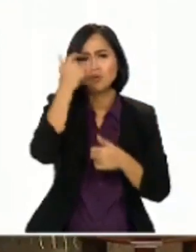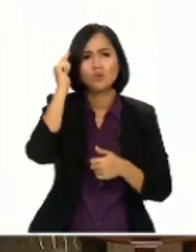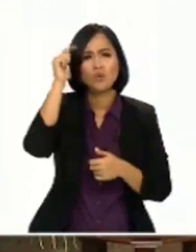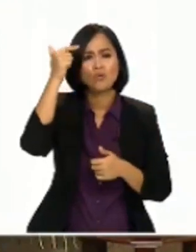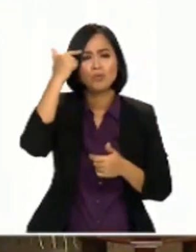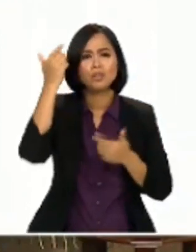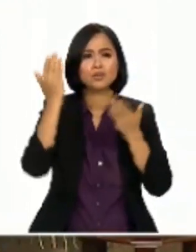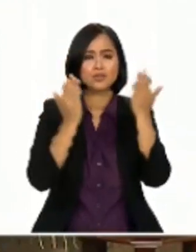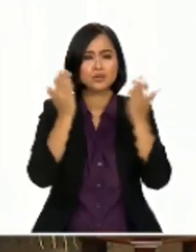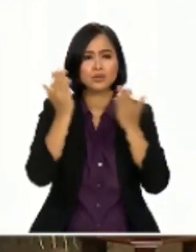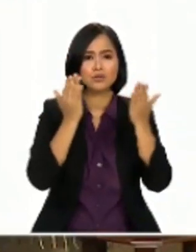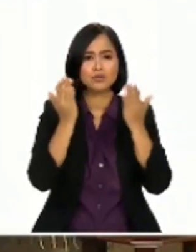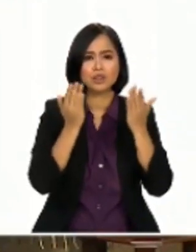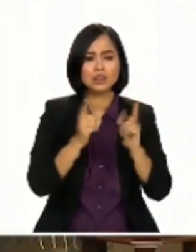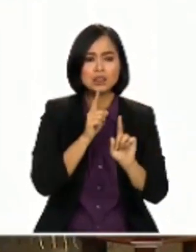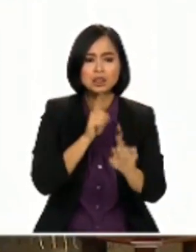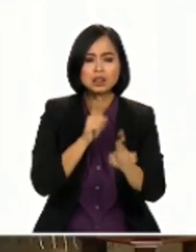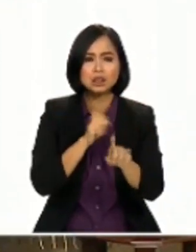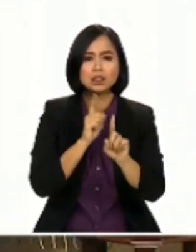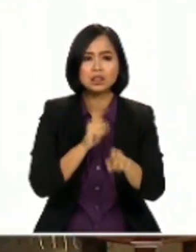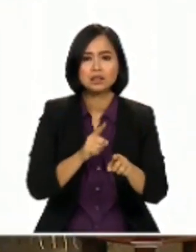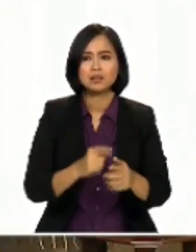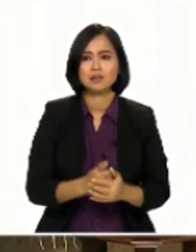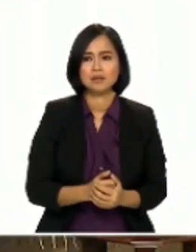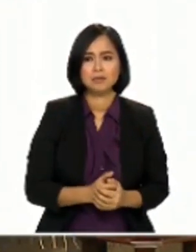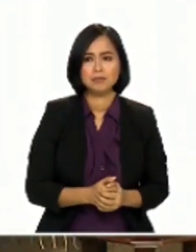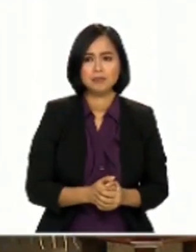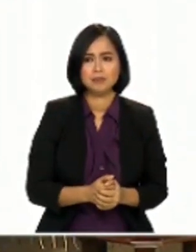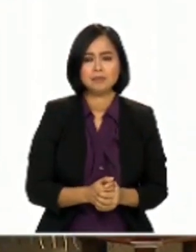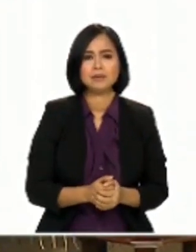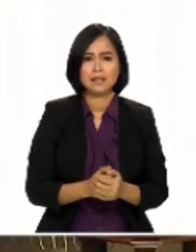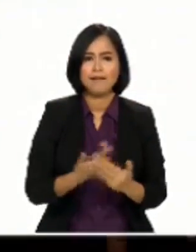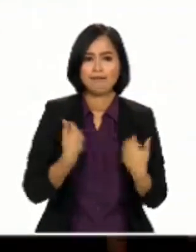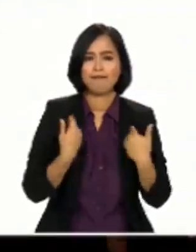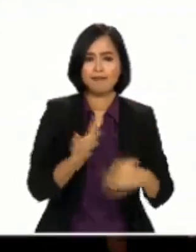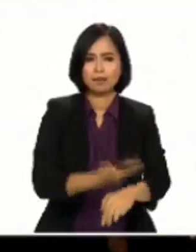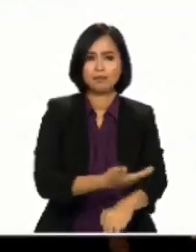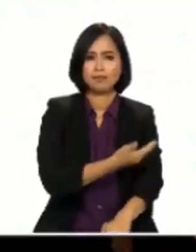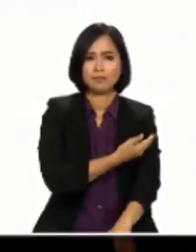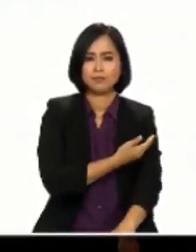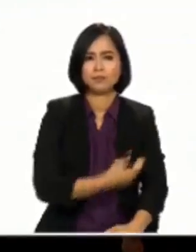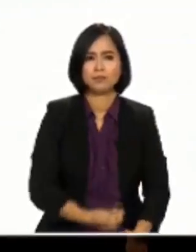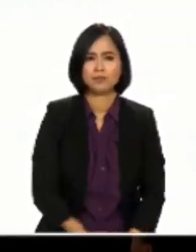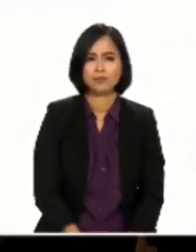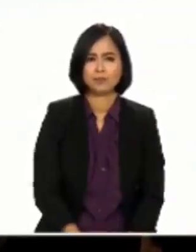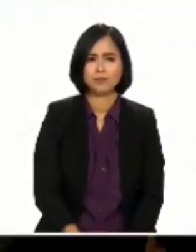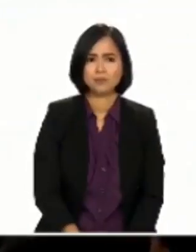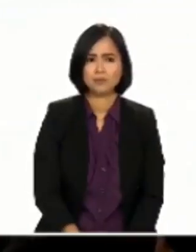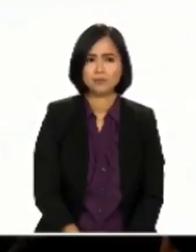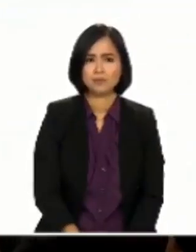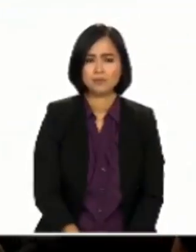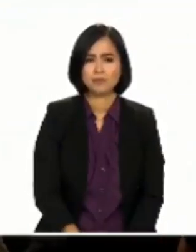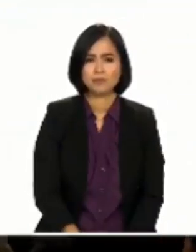and response have markedly improved. Again, I will.